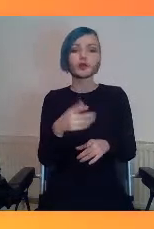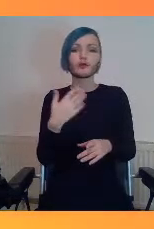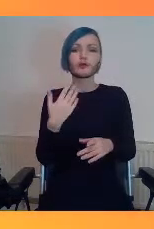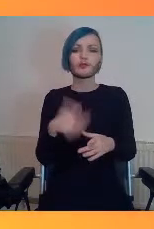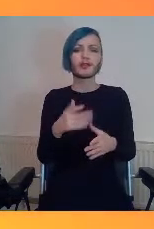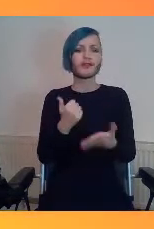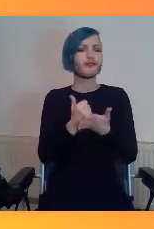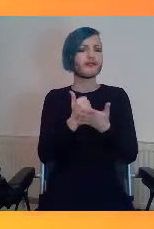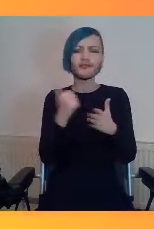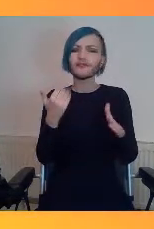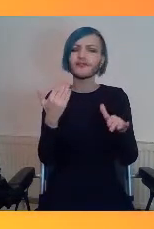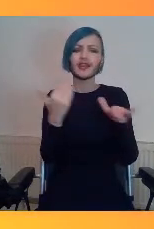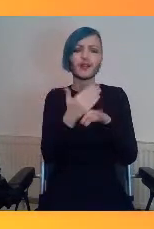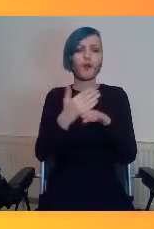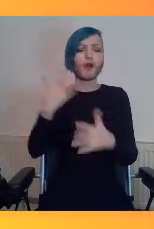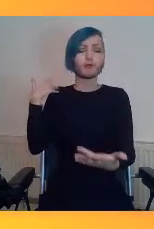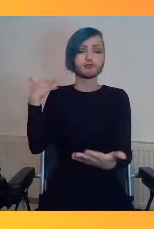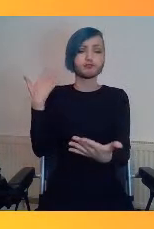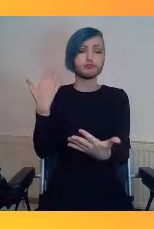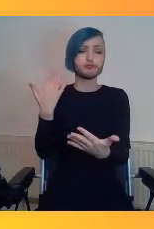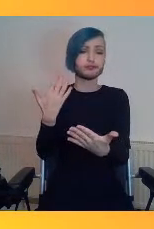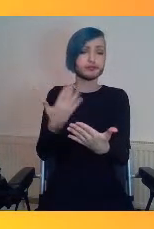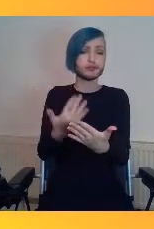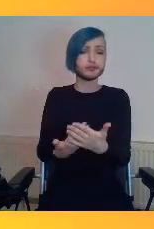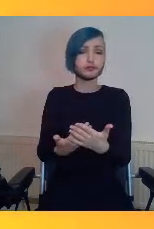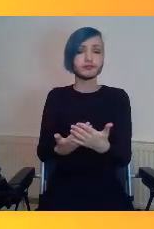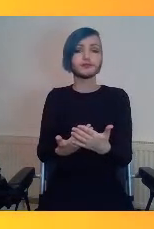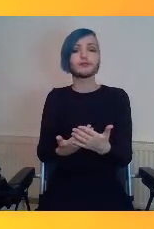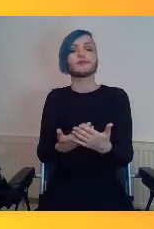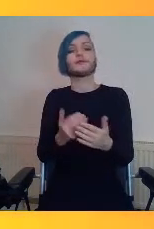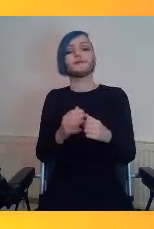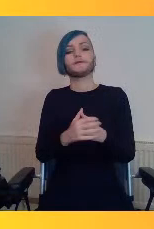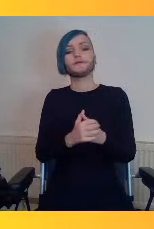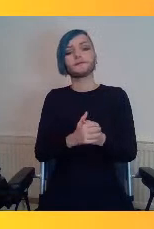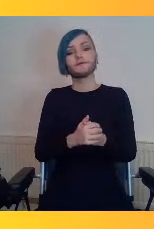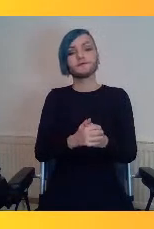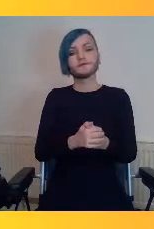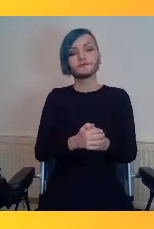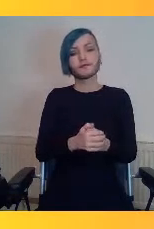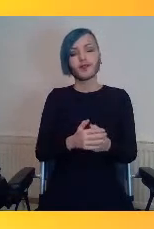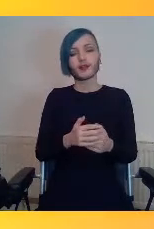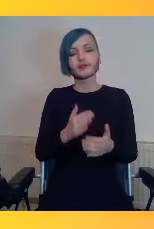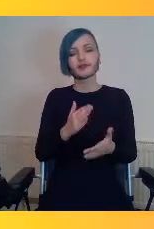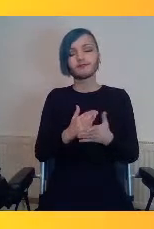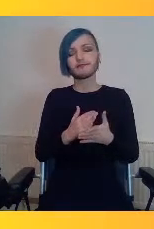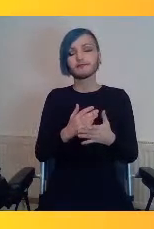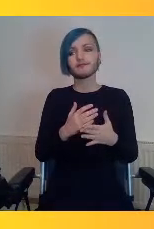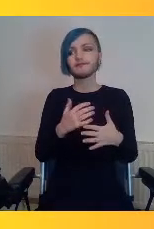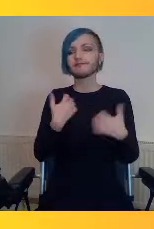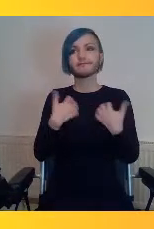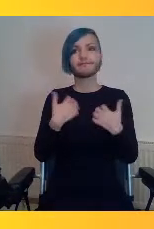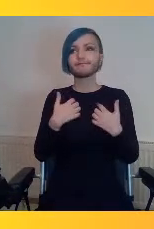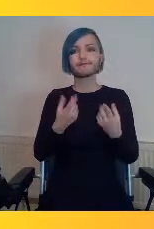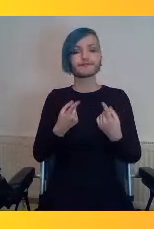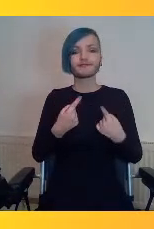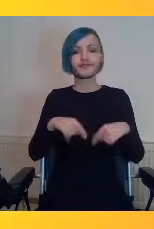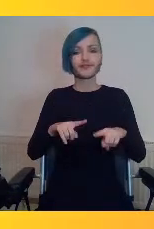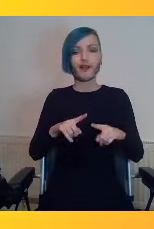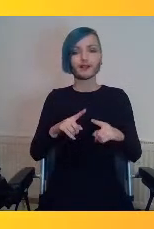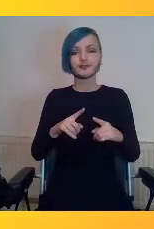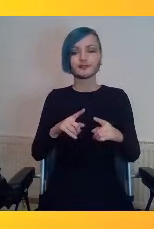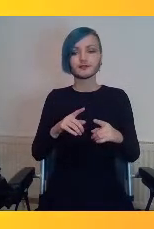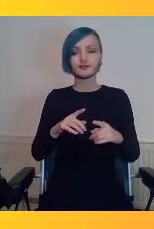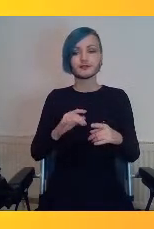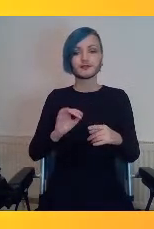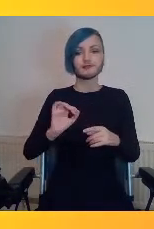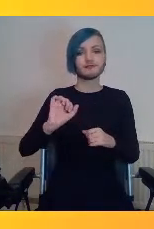work for such a long time in sustaining this and inspiring us all abroad as well as in your home country. So there's